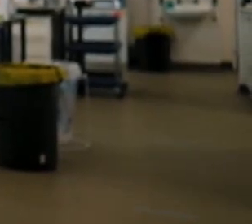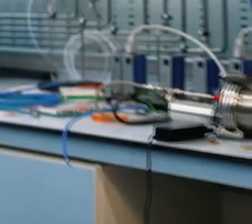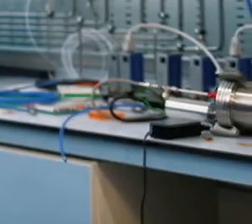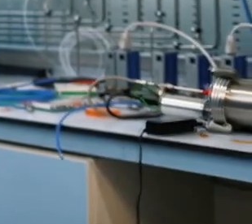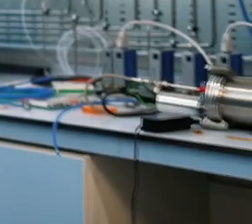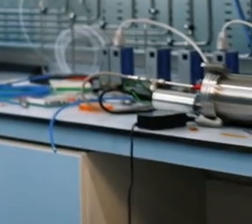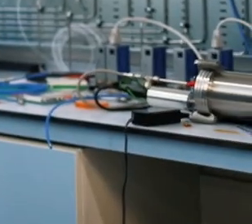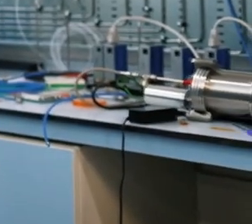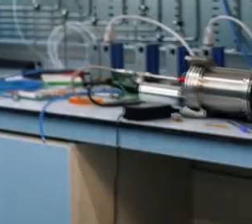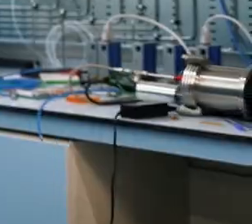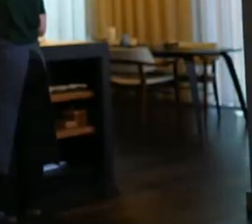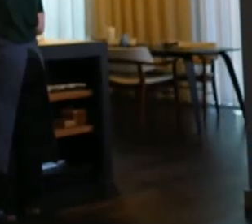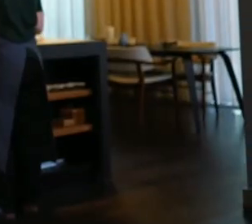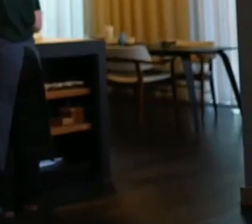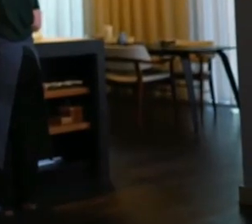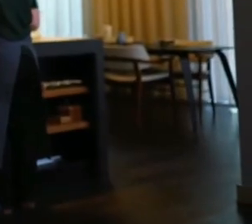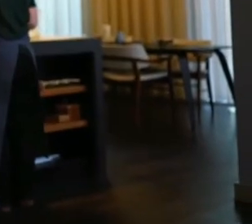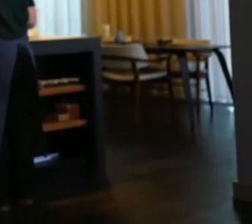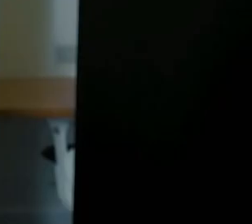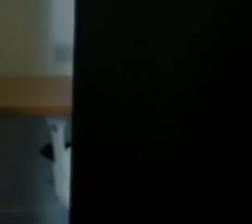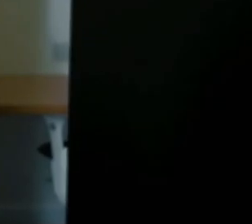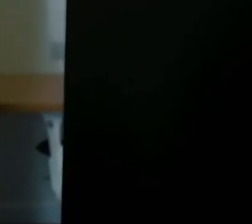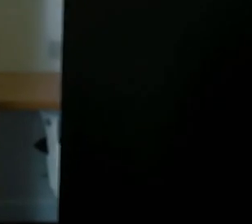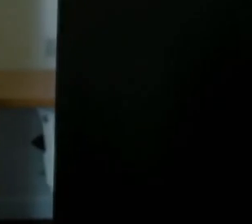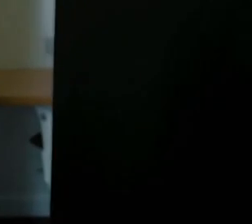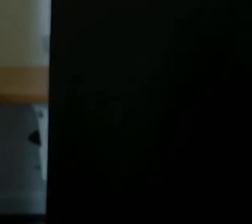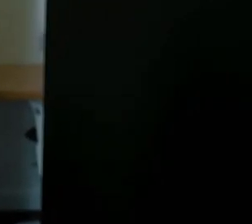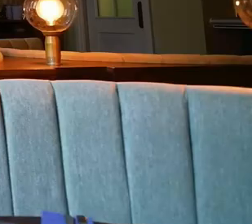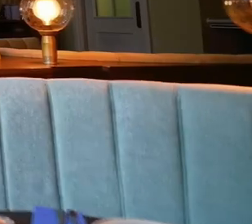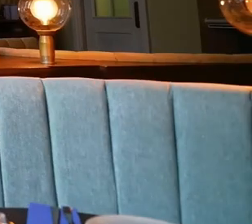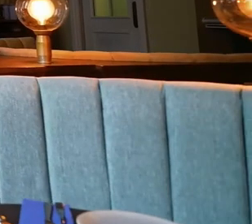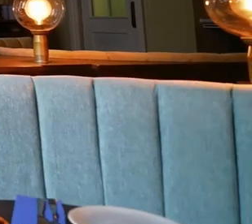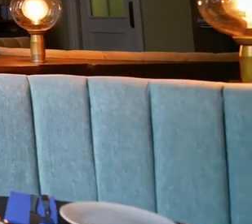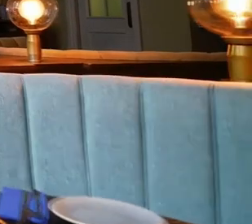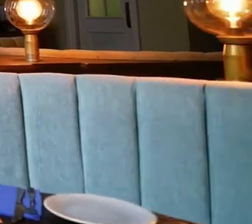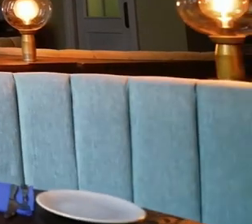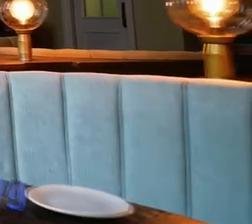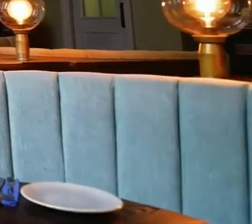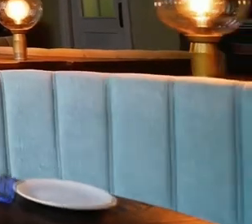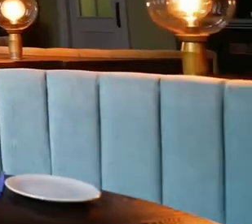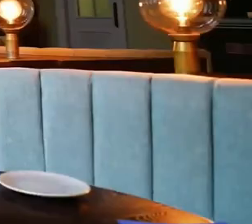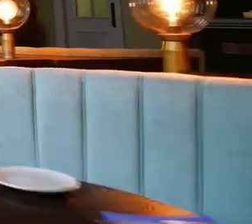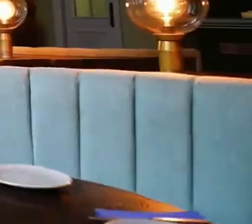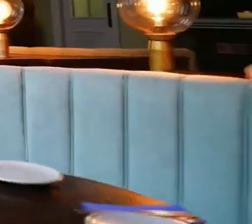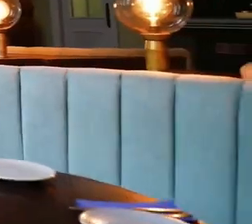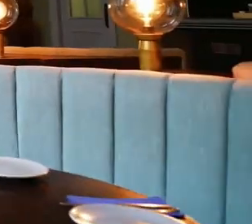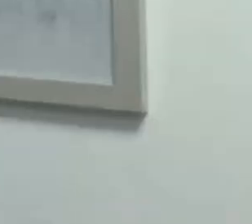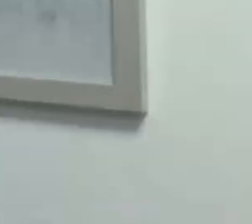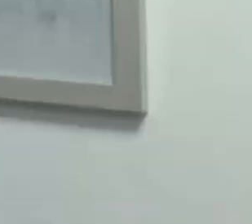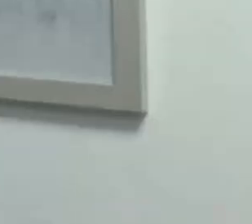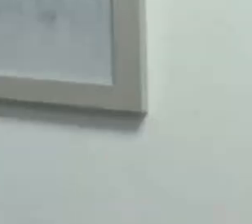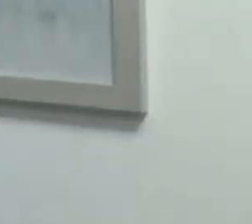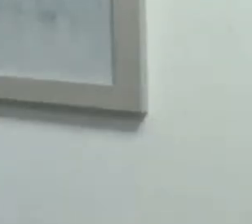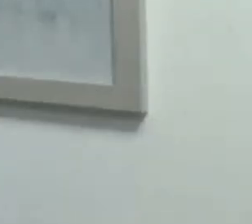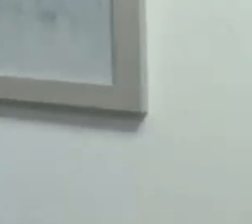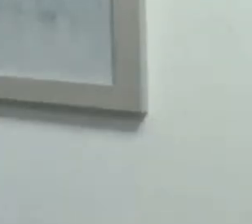all about here in Greater Manchester in the coming time. And we look forward to working with our colleagues at the United Nations and cities around the world in making